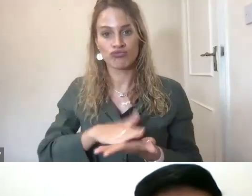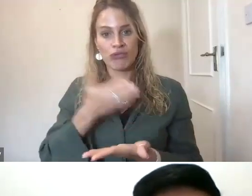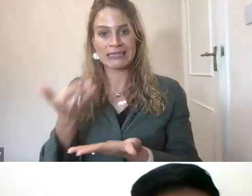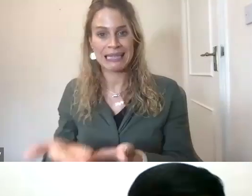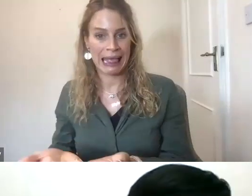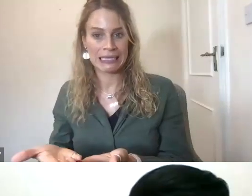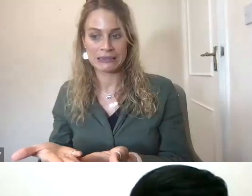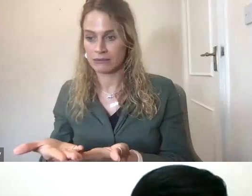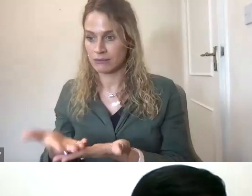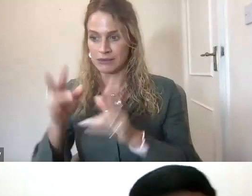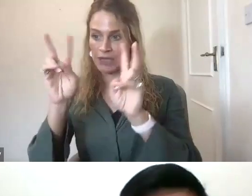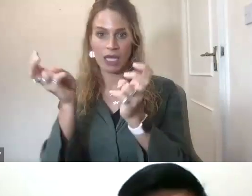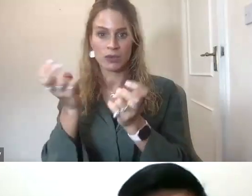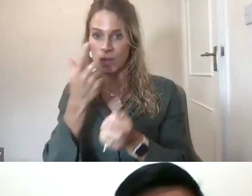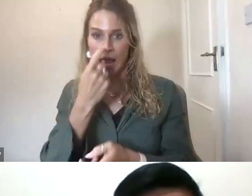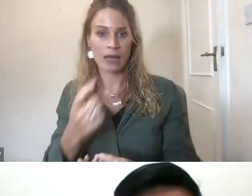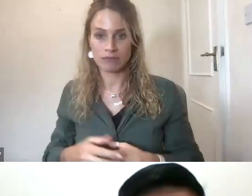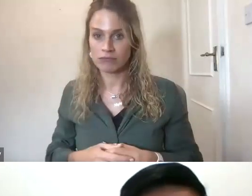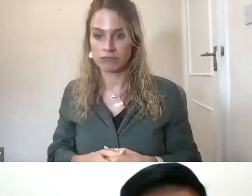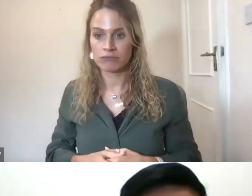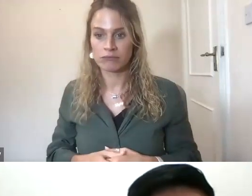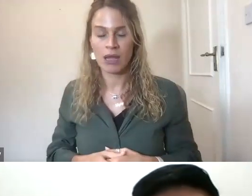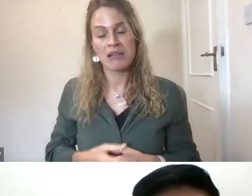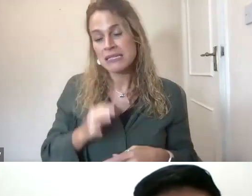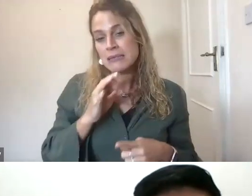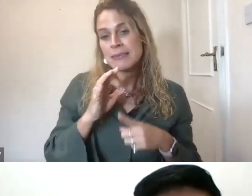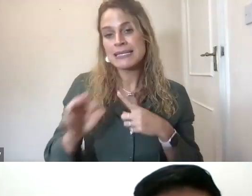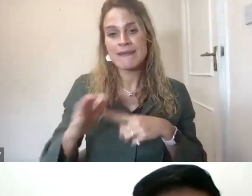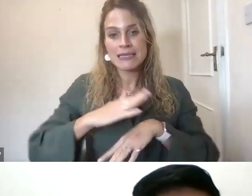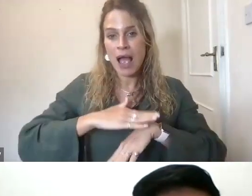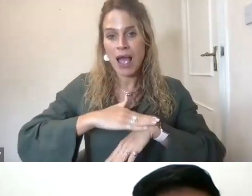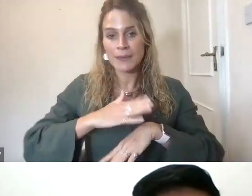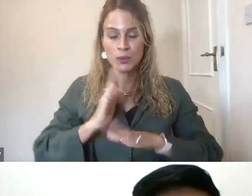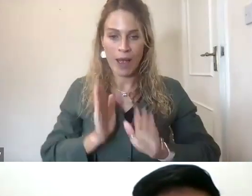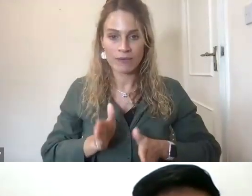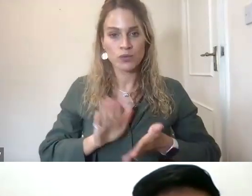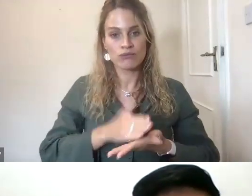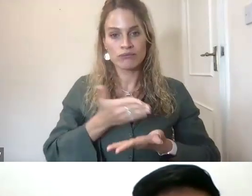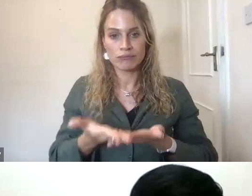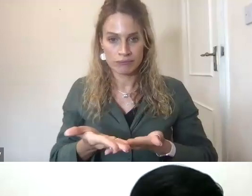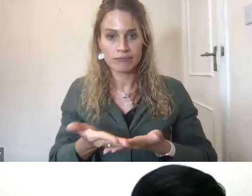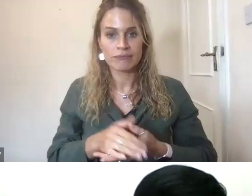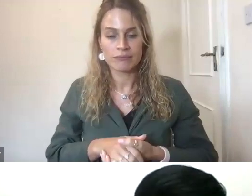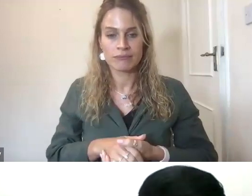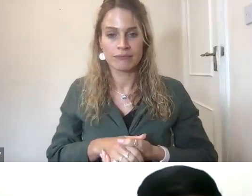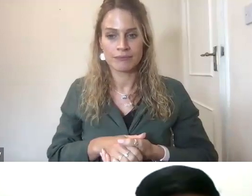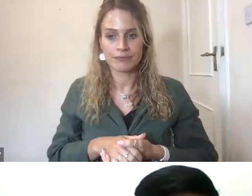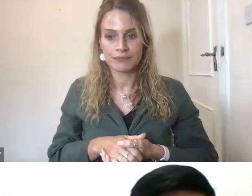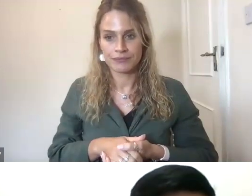of translating. And yeah, and there are certain cases where it demands to be done that way.